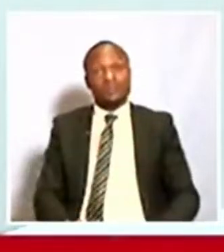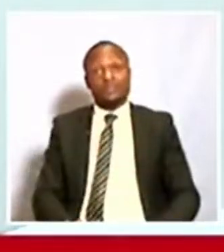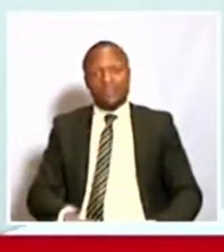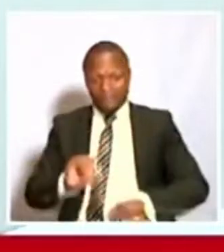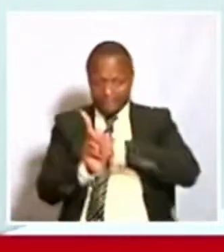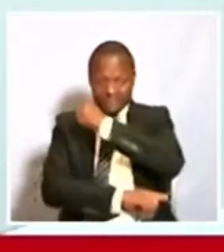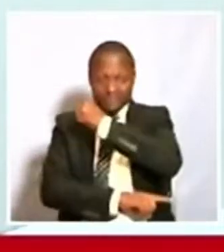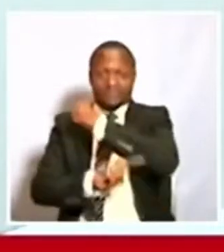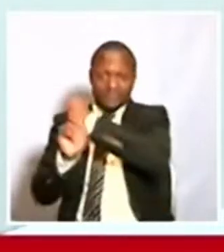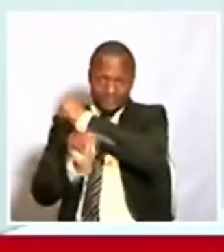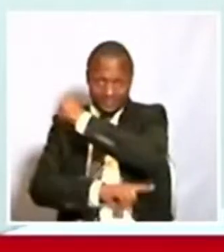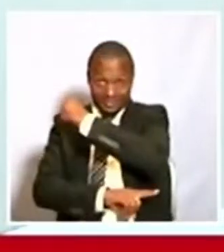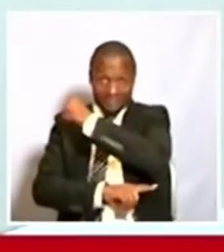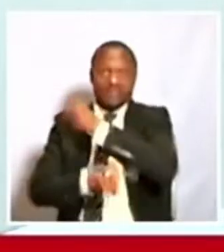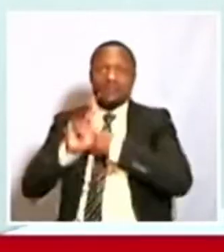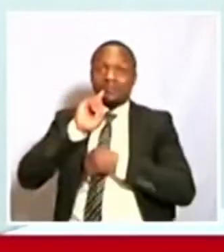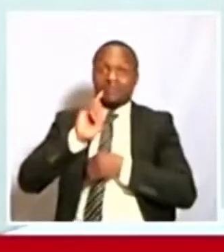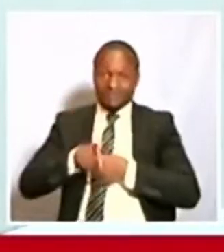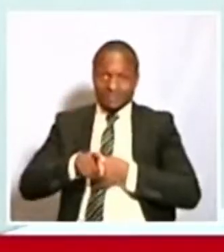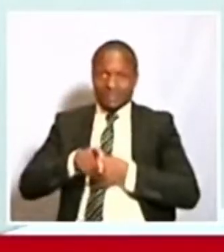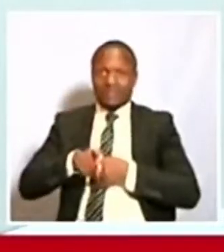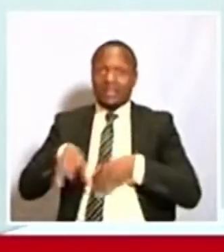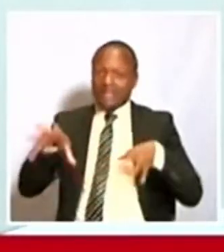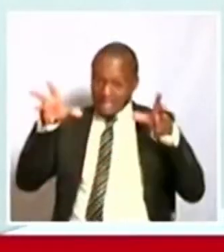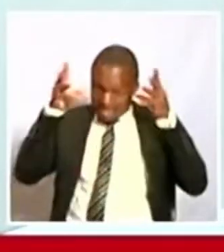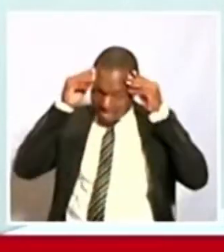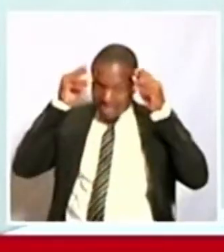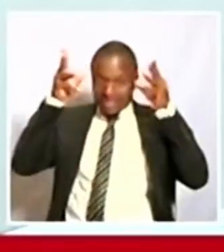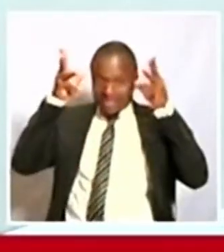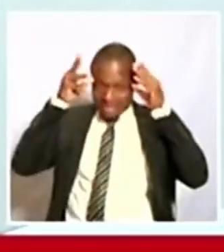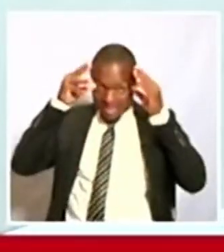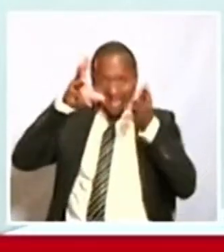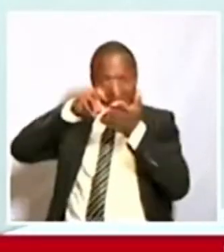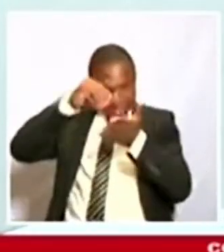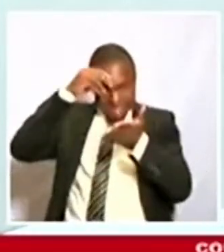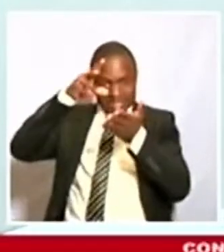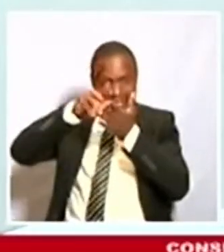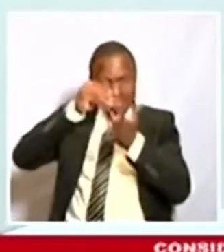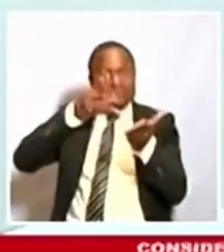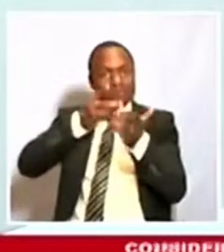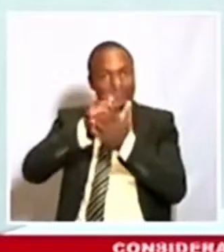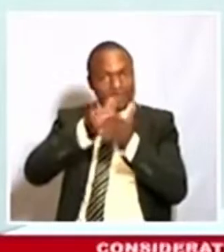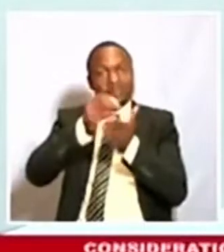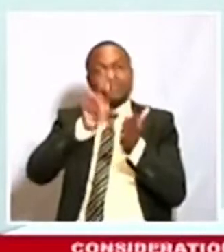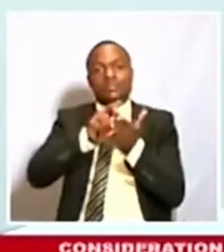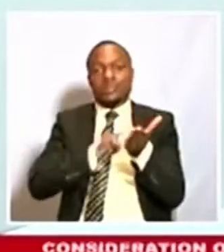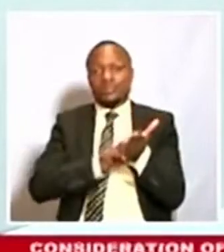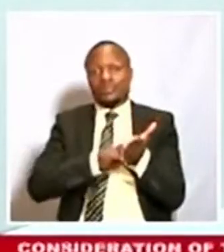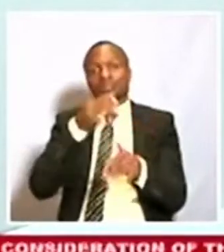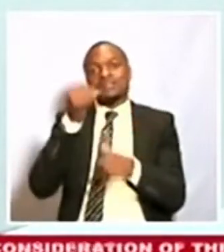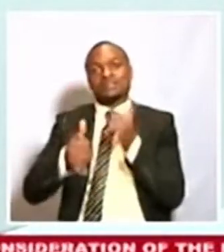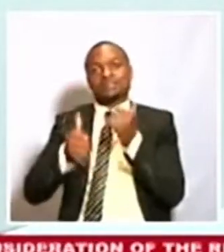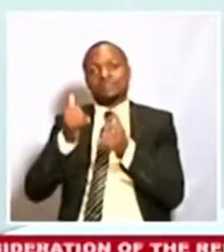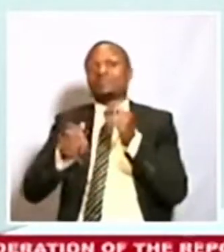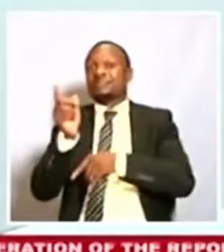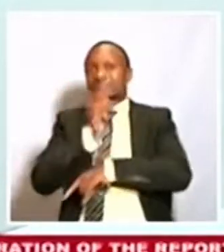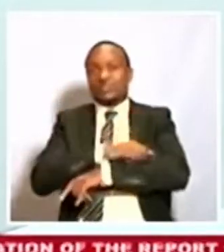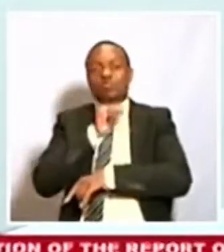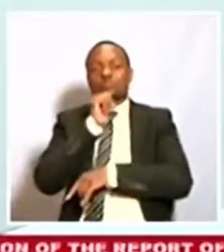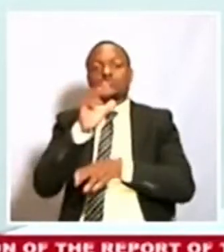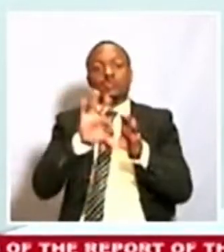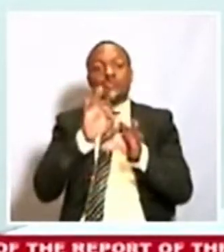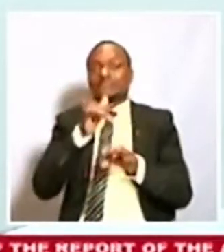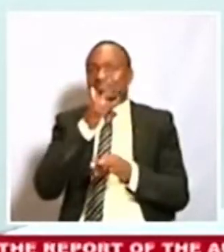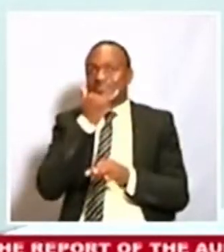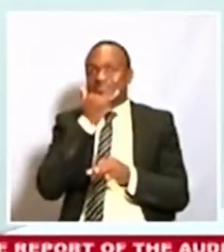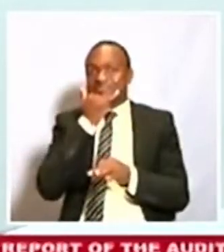consequences. So we should acquaint ourselves with all these financial regulations so that at the end of the day, we are not found